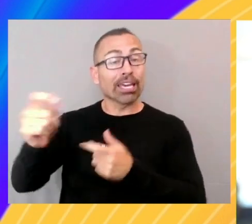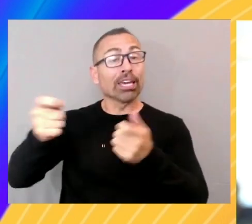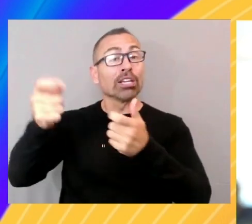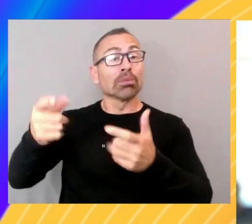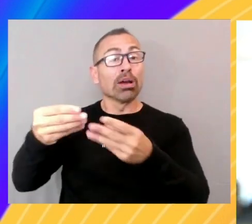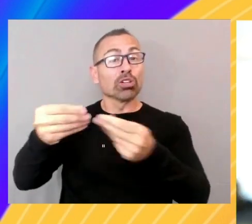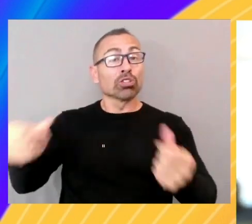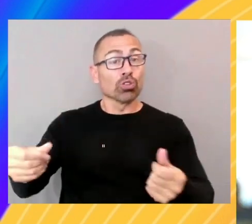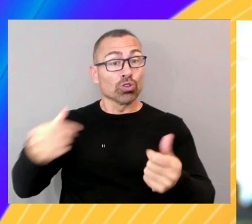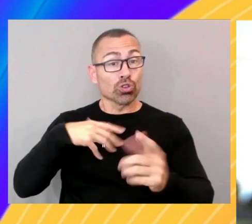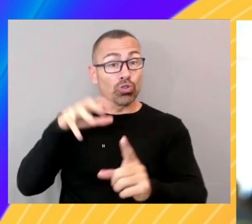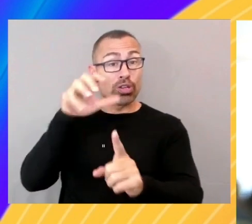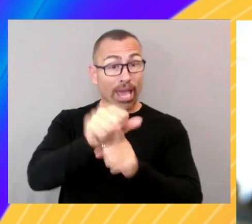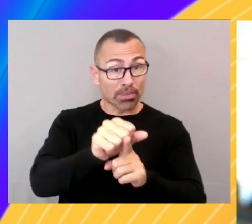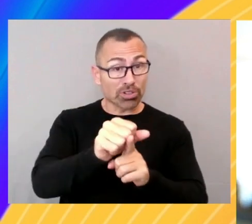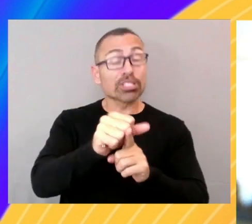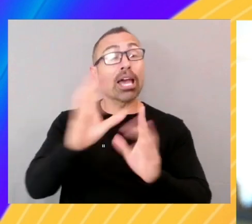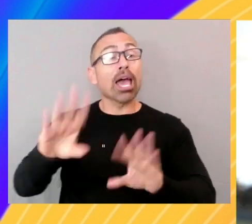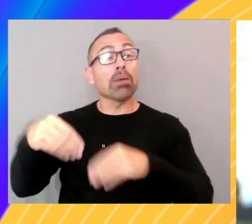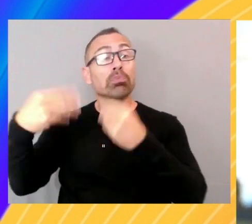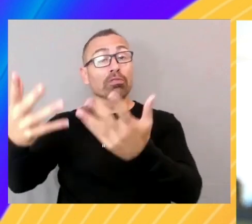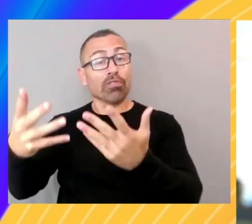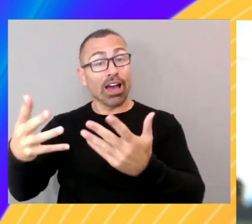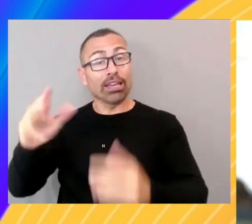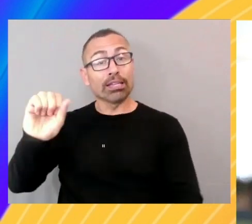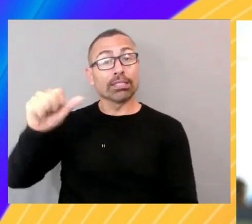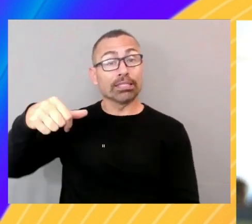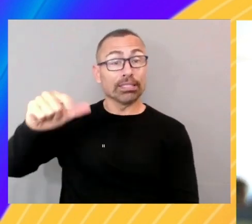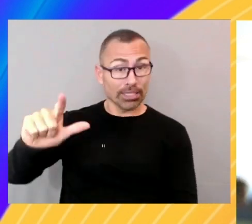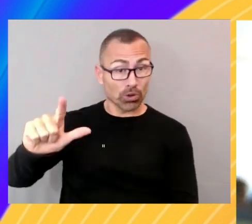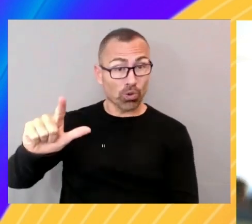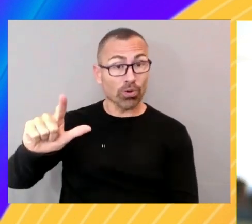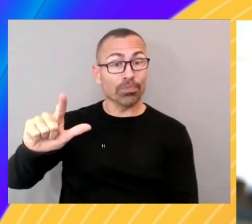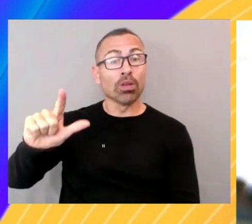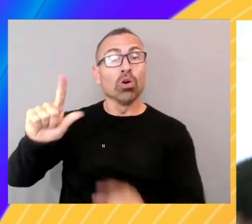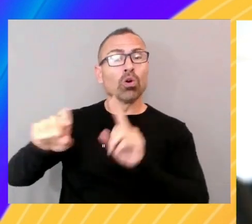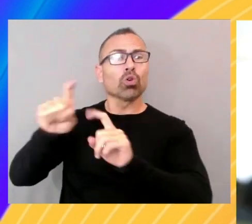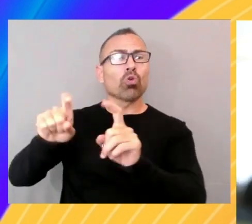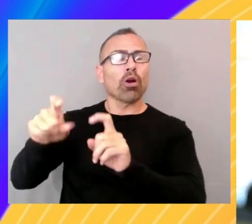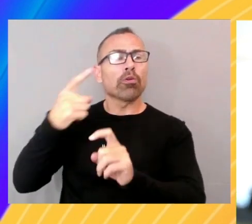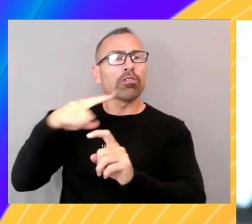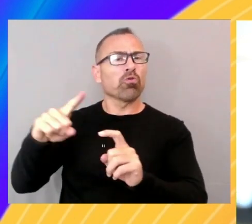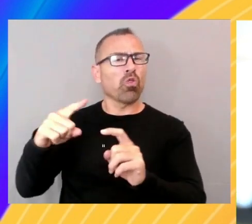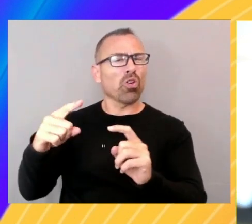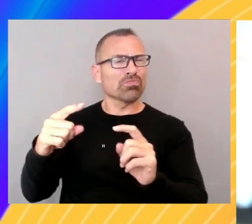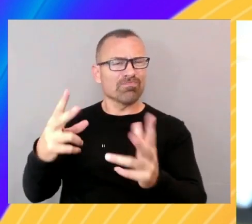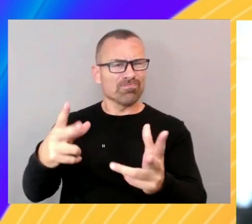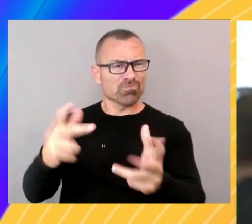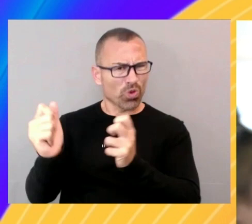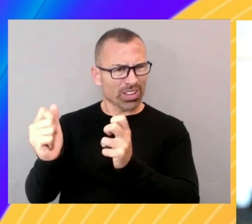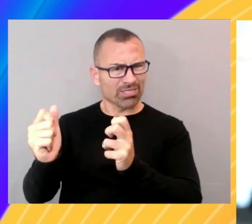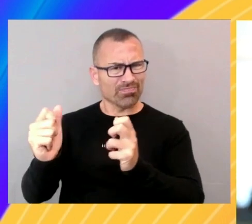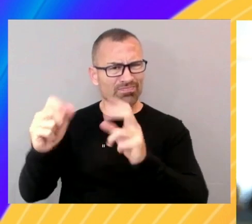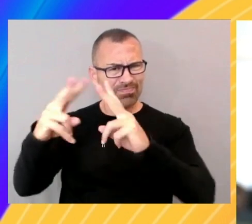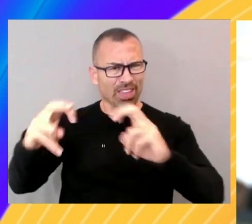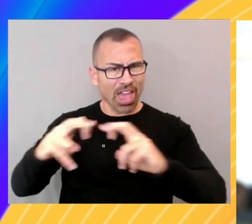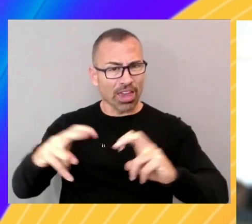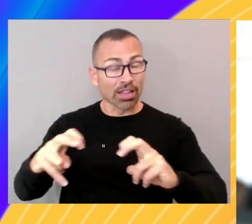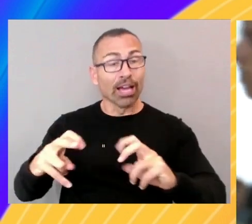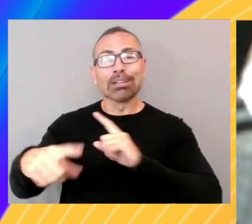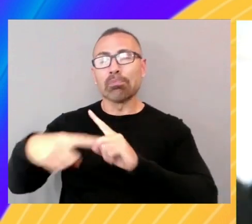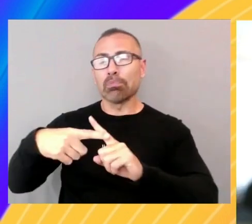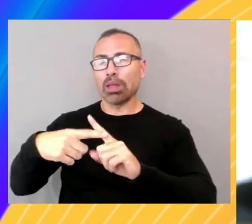on top of it to quickly analyze it when you need to know the information, and also manage the storage and retention for the customers.